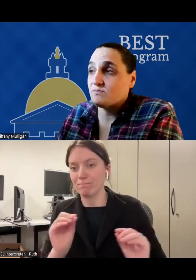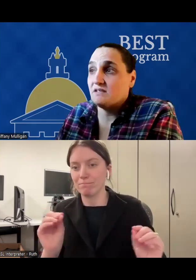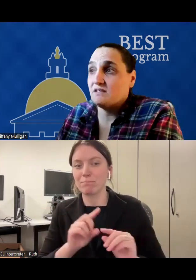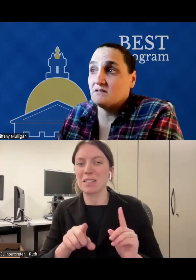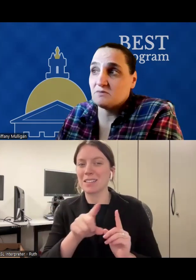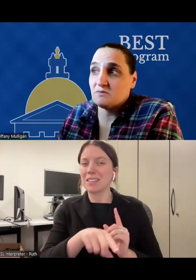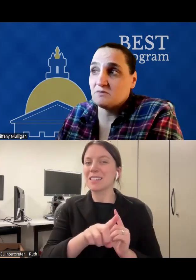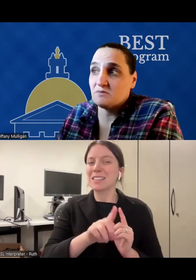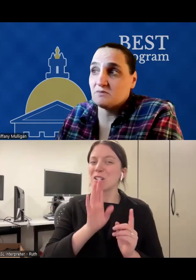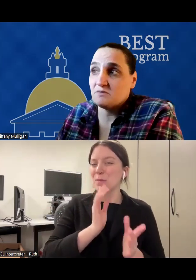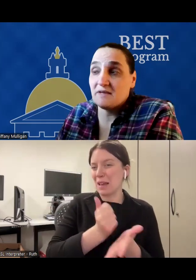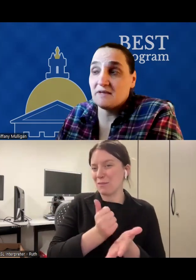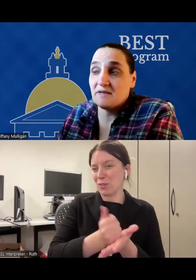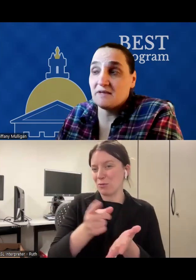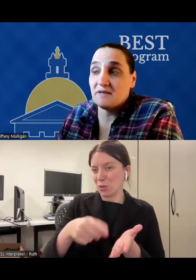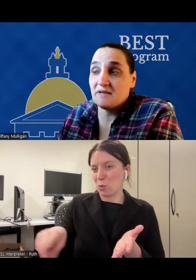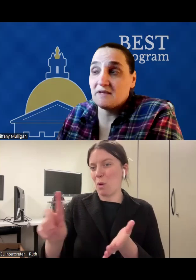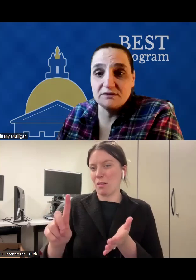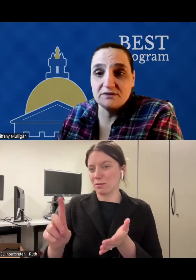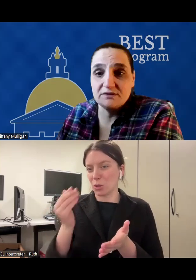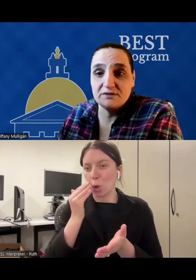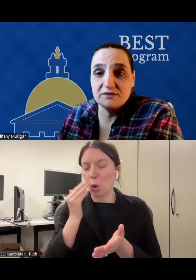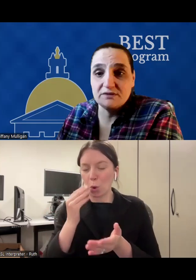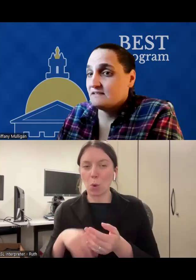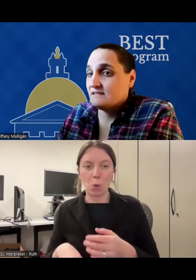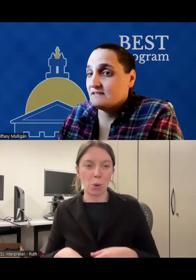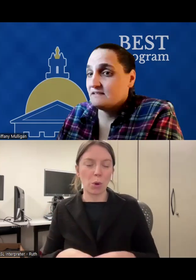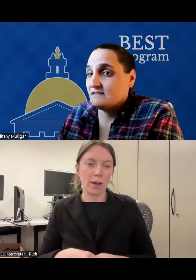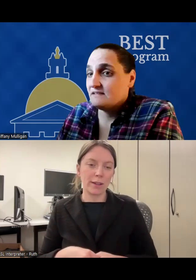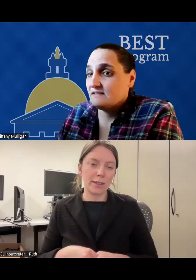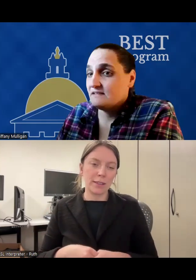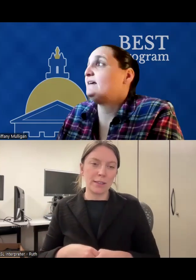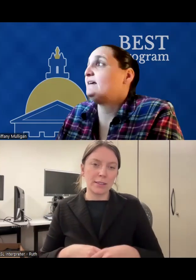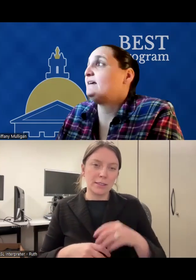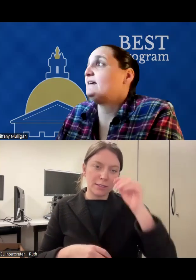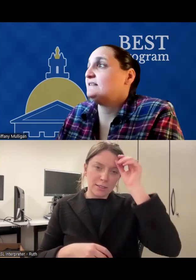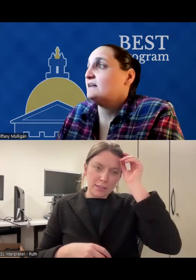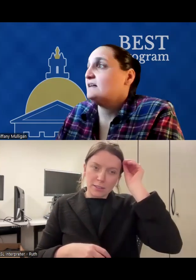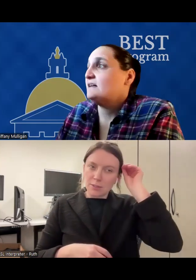be helpful to you guys. And then,